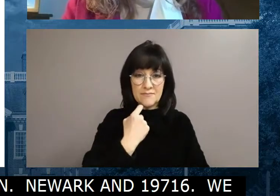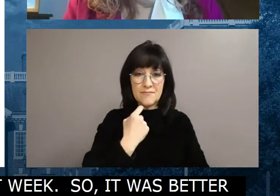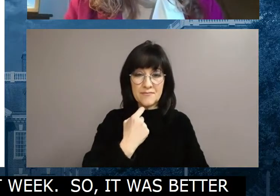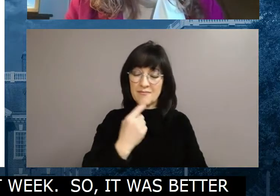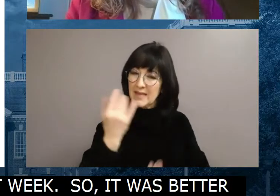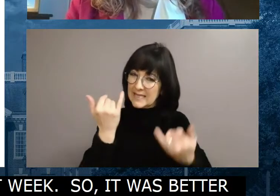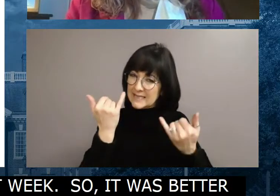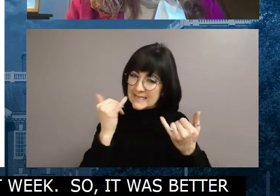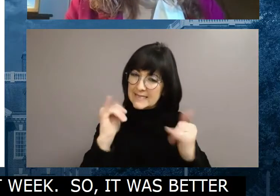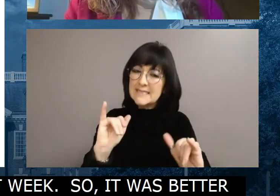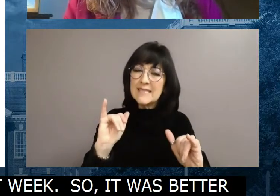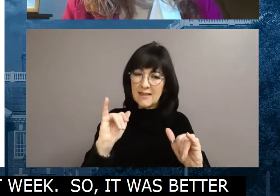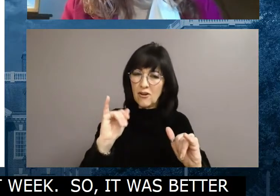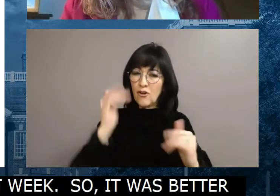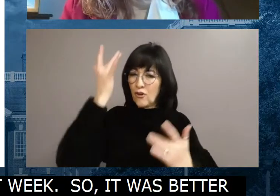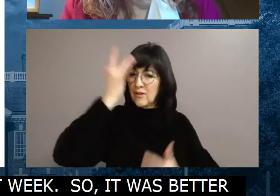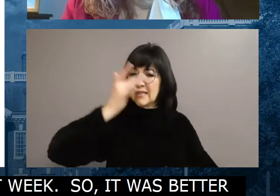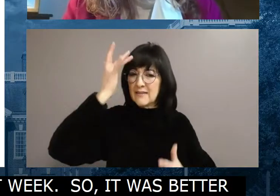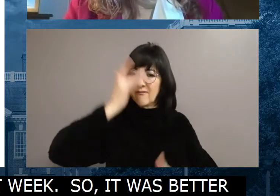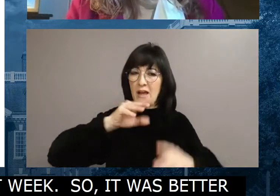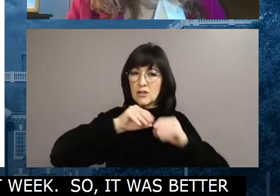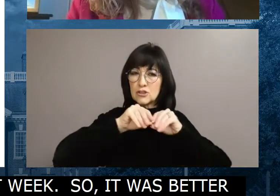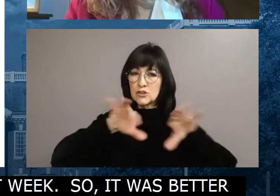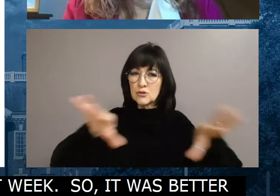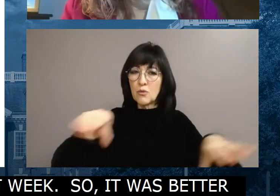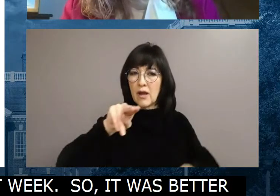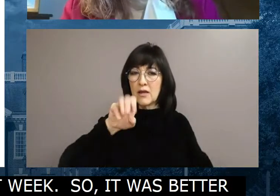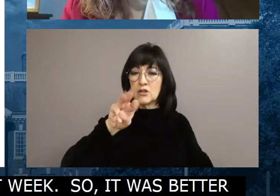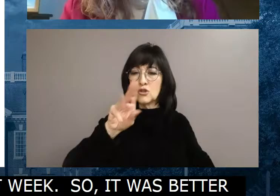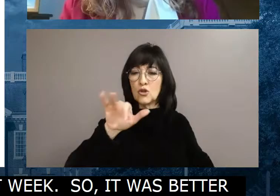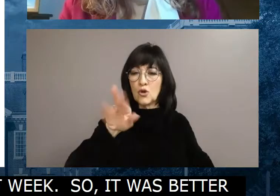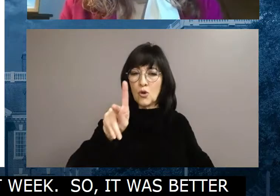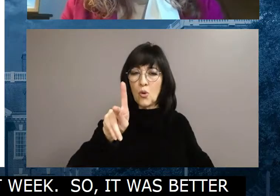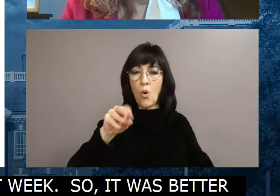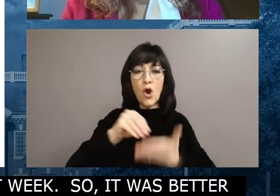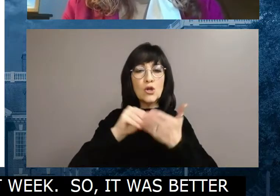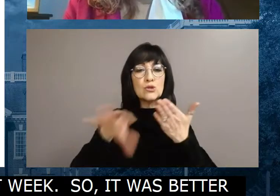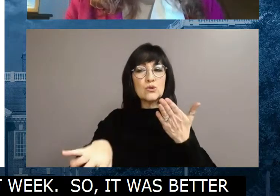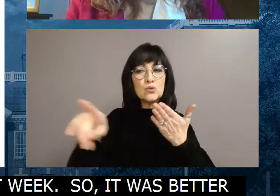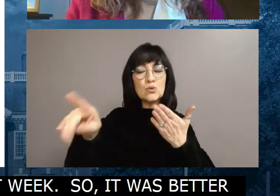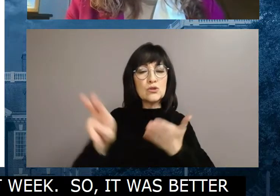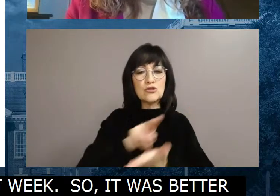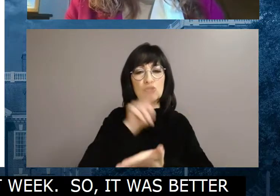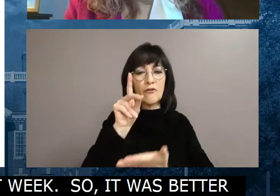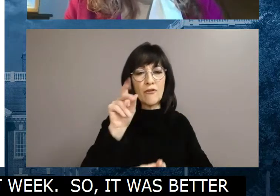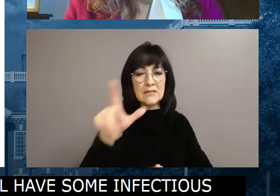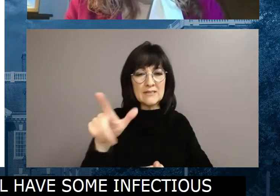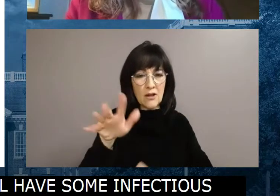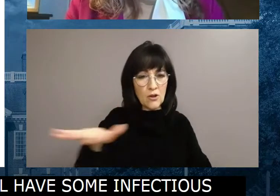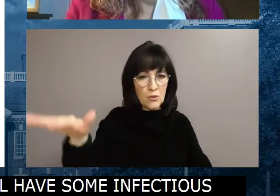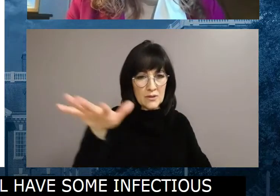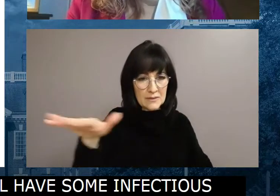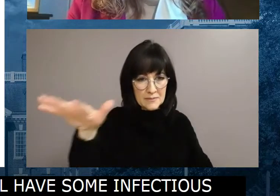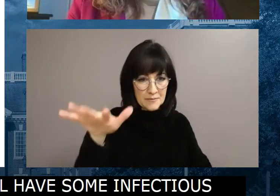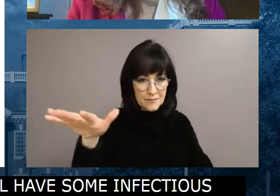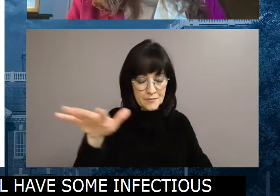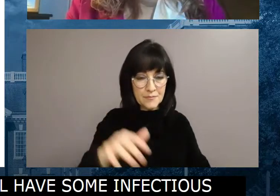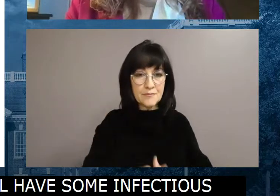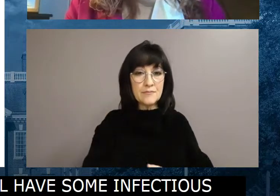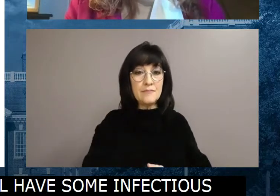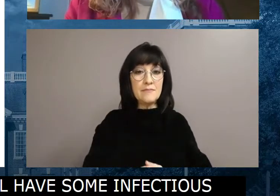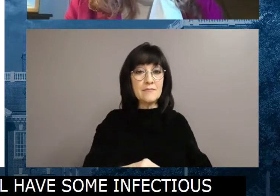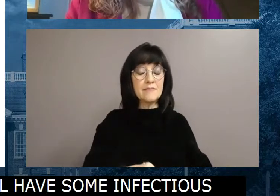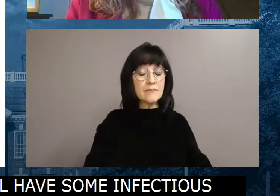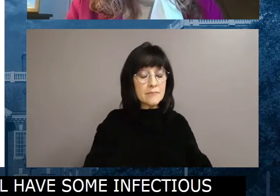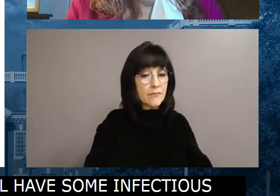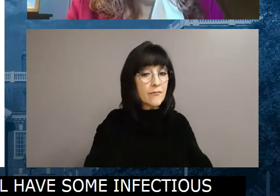infectious spread brewing in the Newark student population. Additionally, on our map today, we have Millville